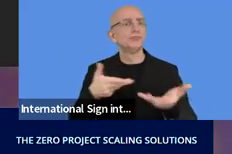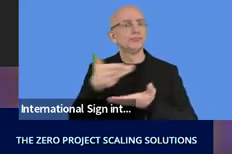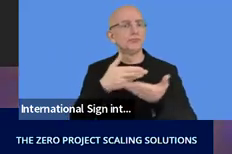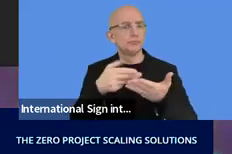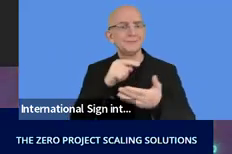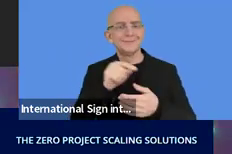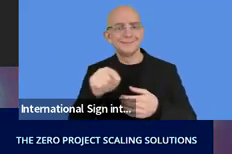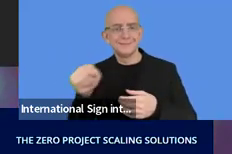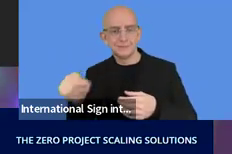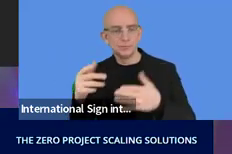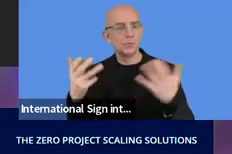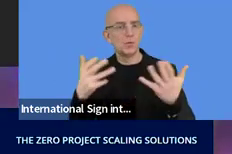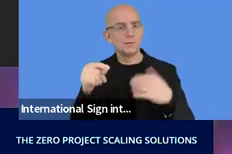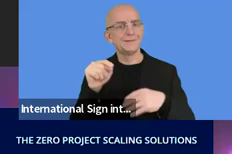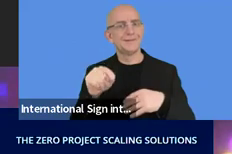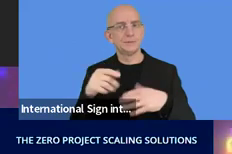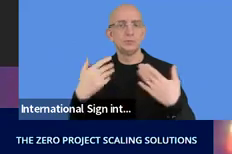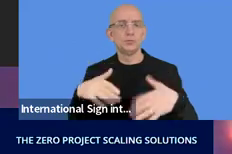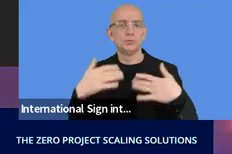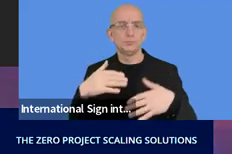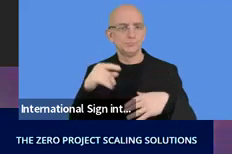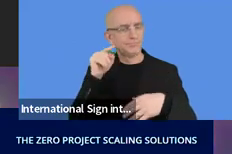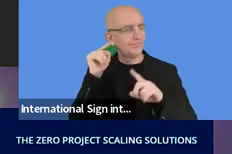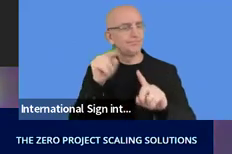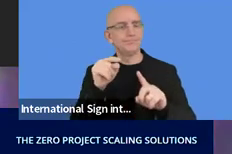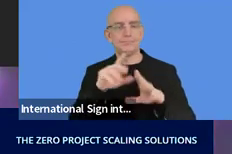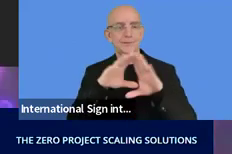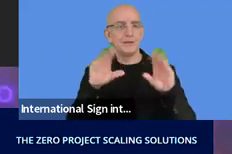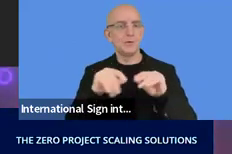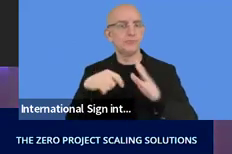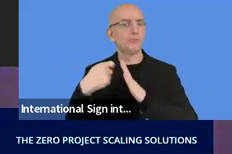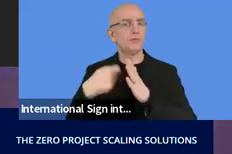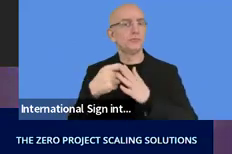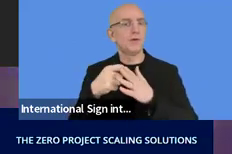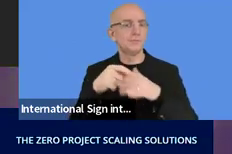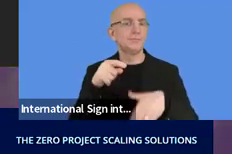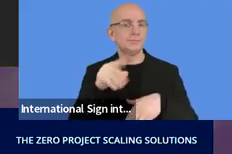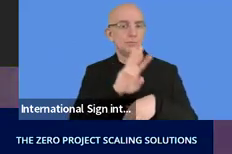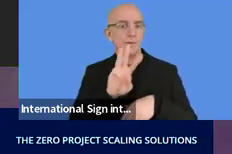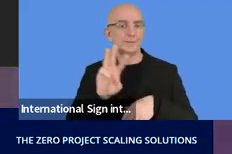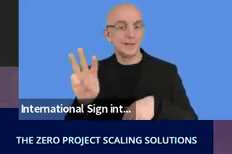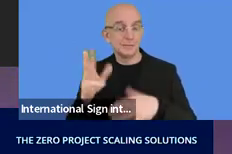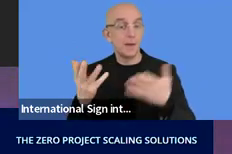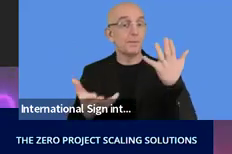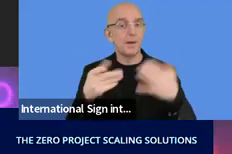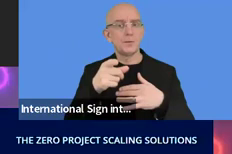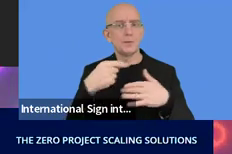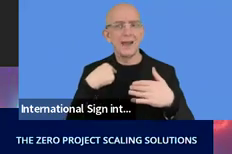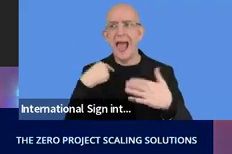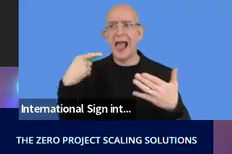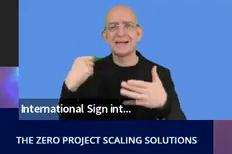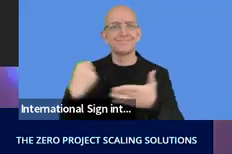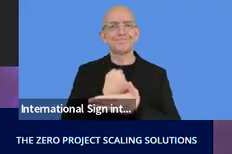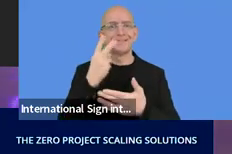something that you thought was important. And the next thing that we got coming up is the Scaling